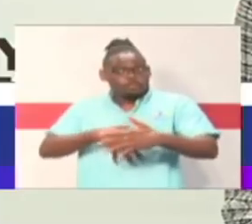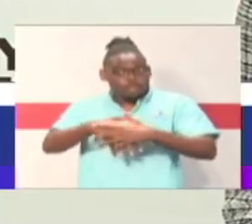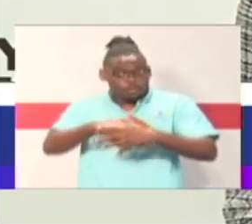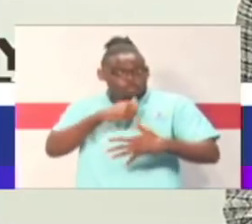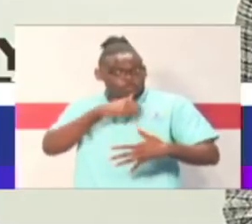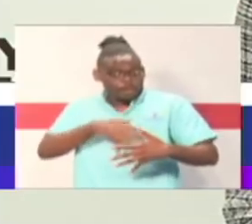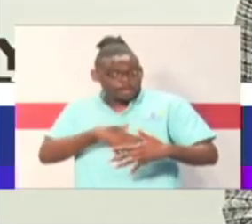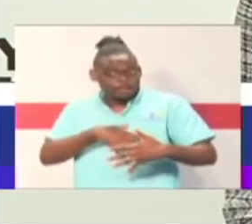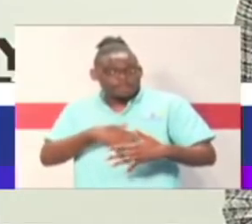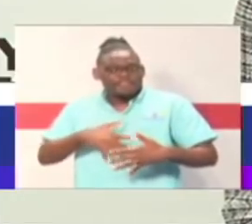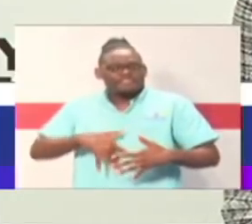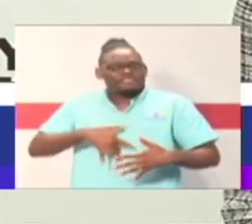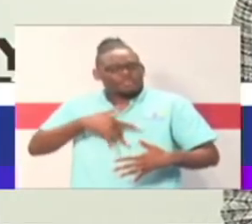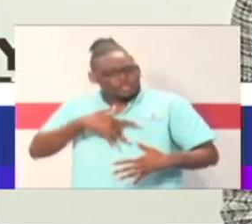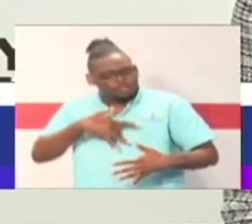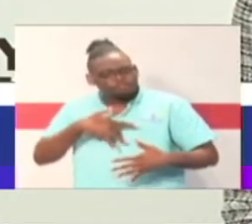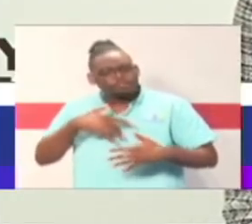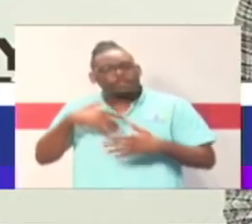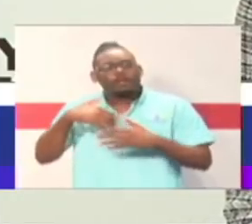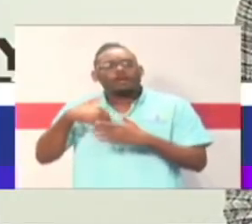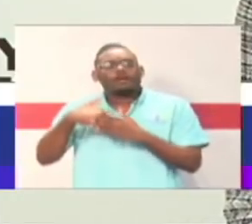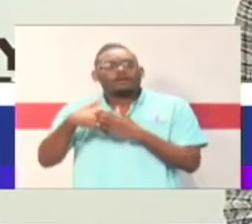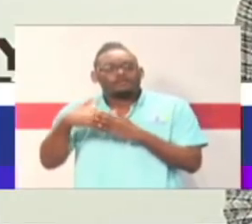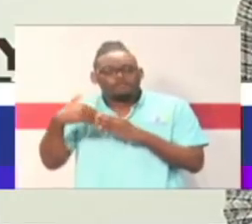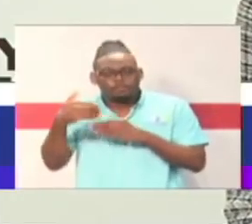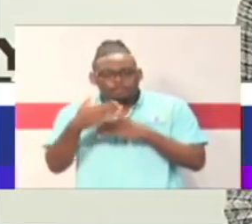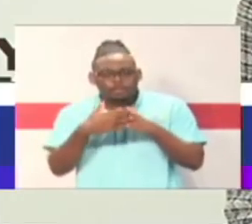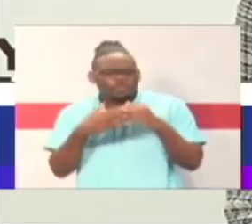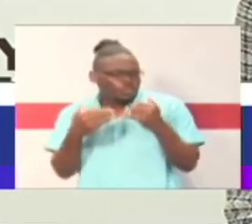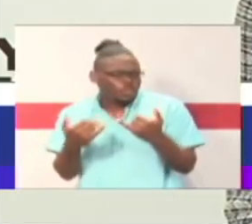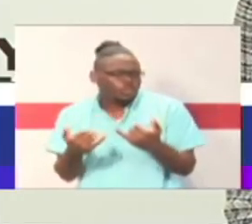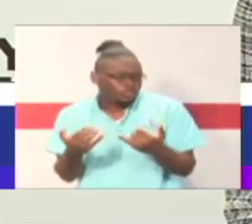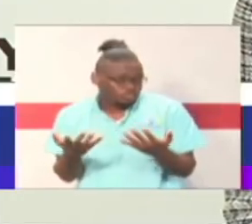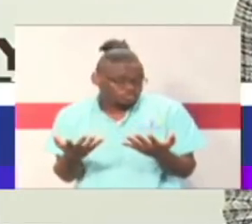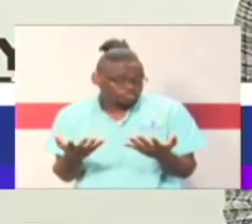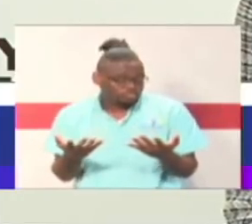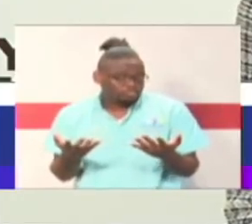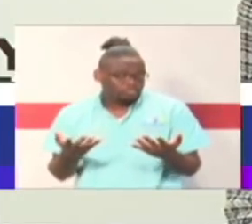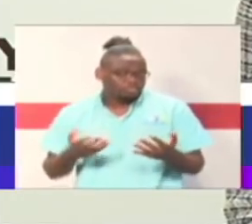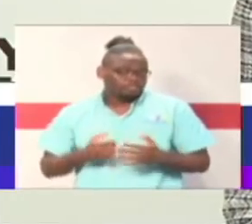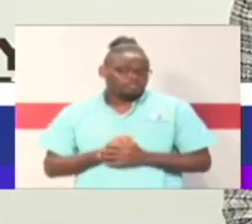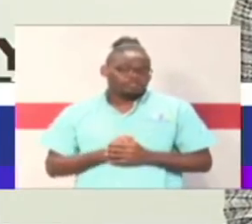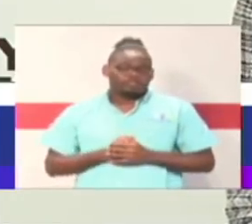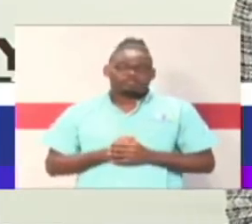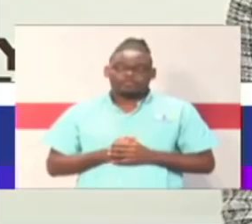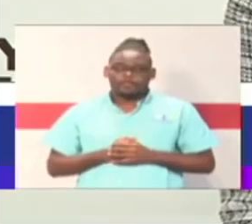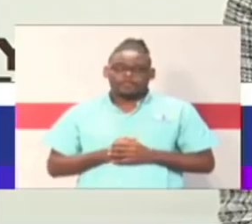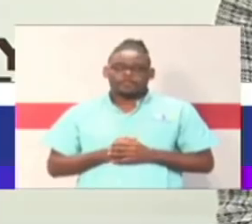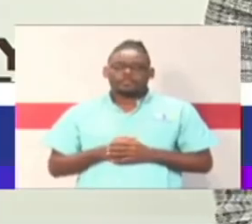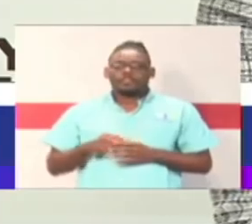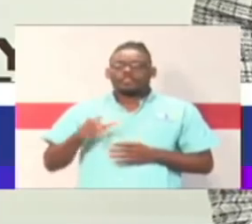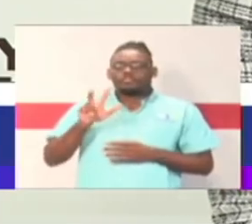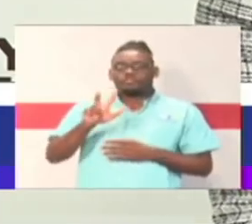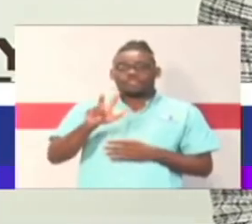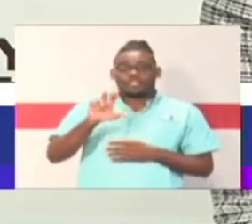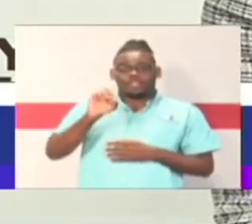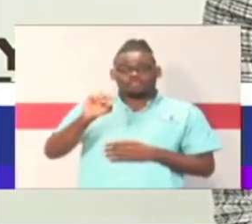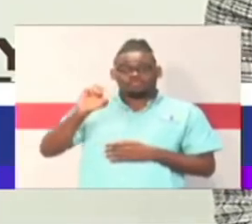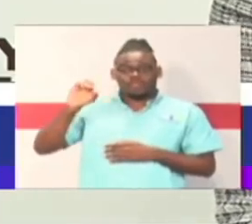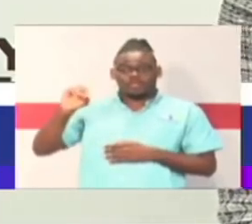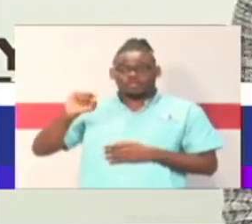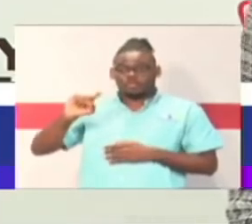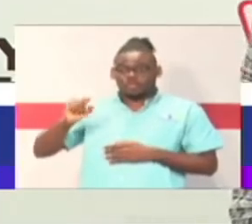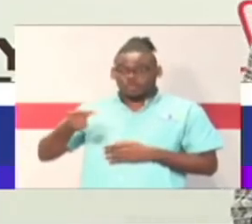comforted, not aware of some of the things that were highlighted today. 300,000 women, I think you said,